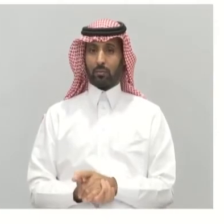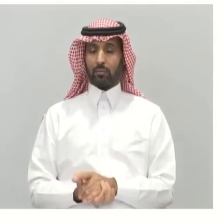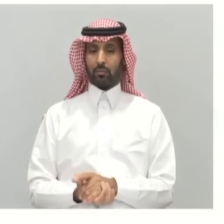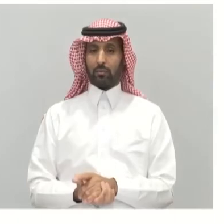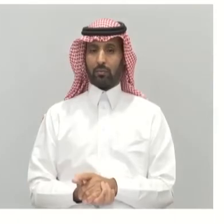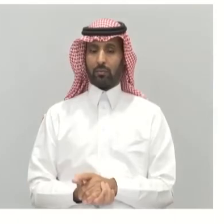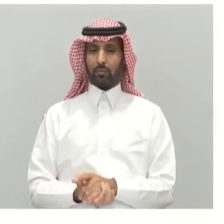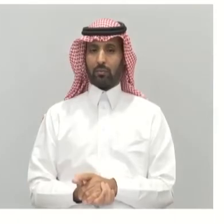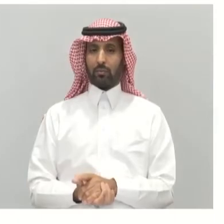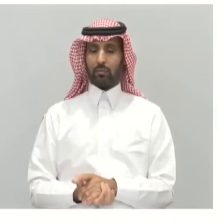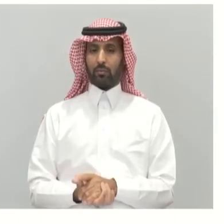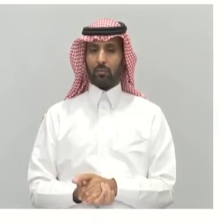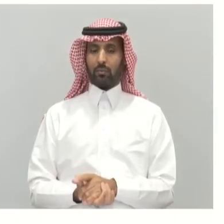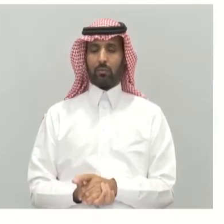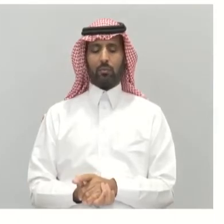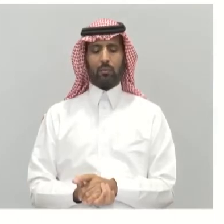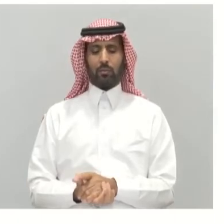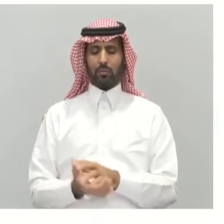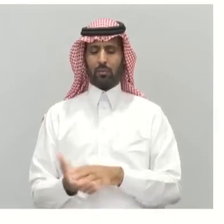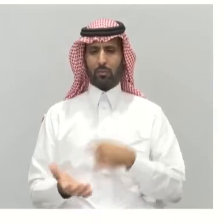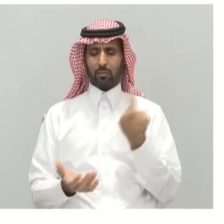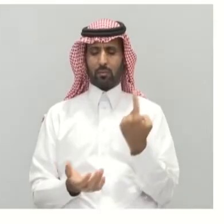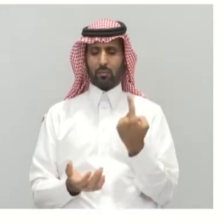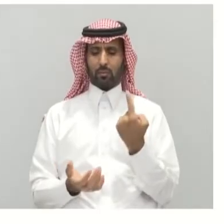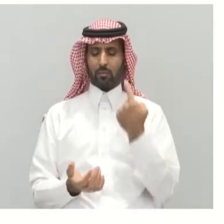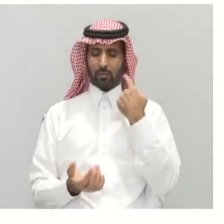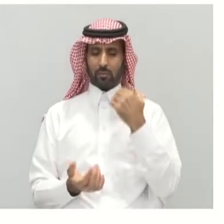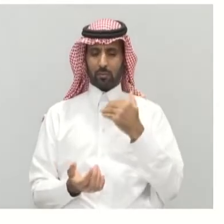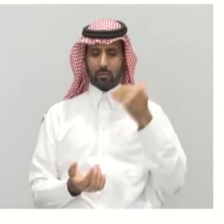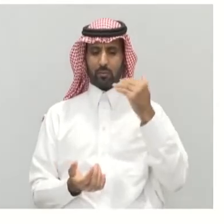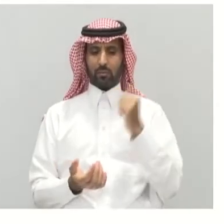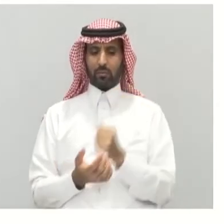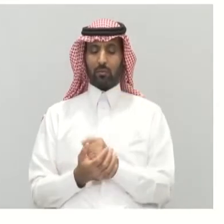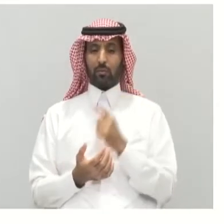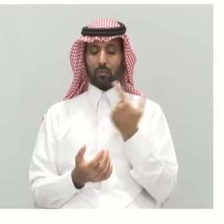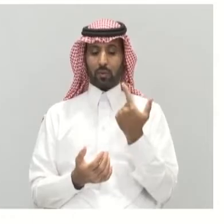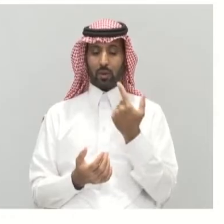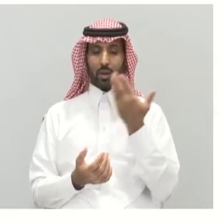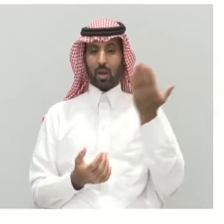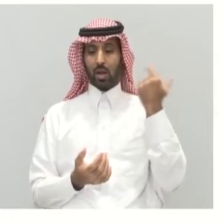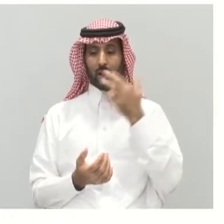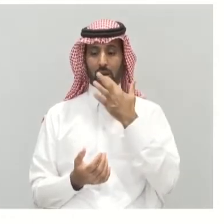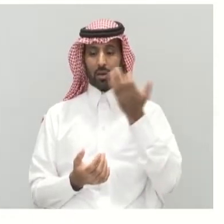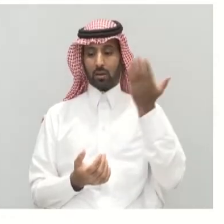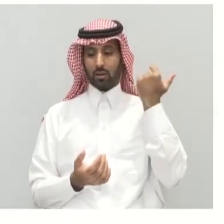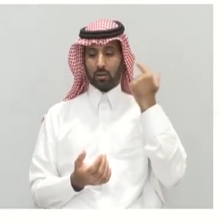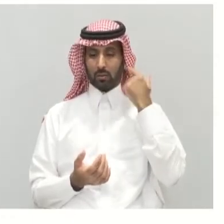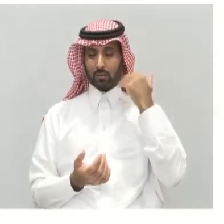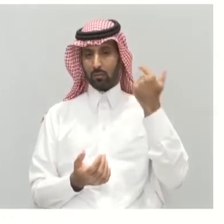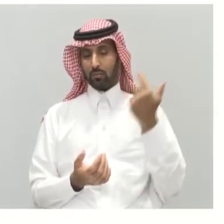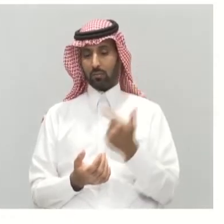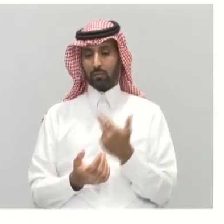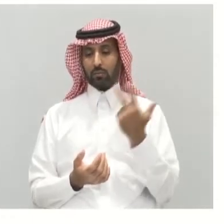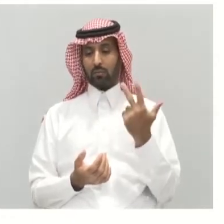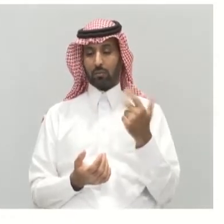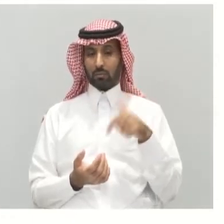together. Okay, number one, I am in grade 9. Last year I was in grade 8,